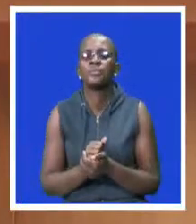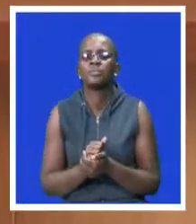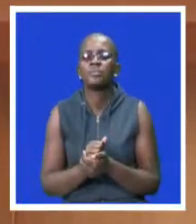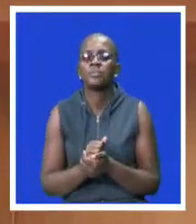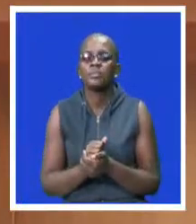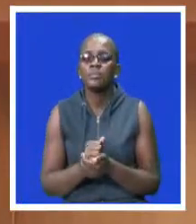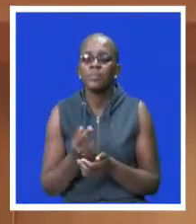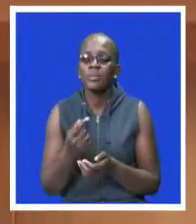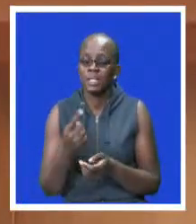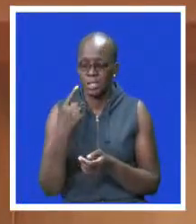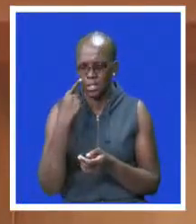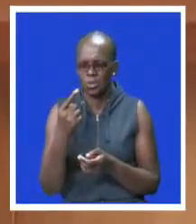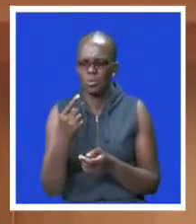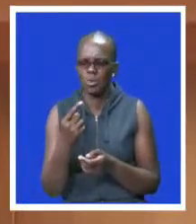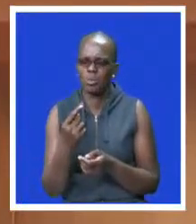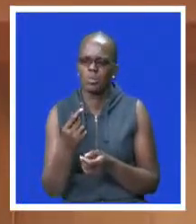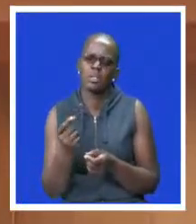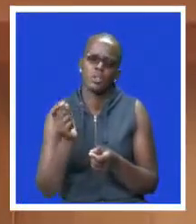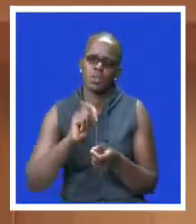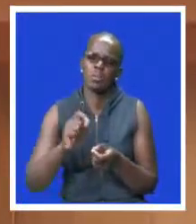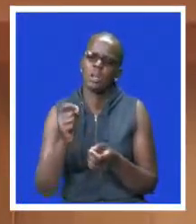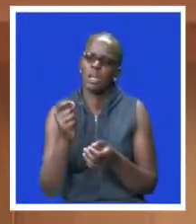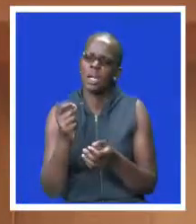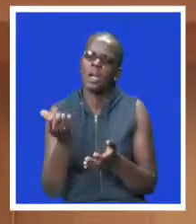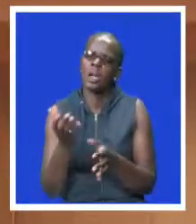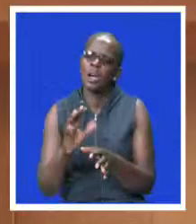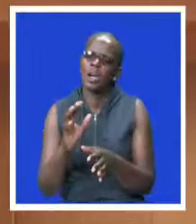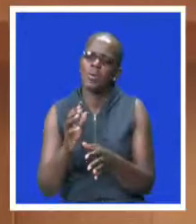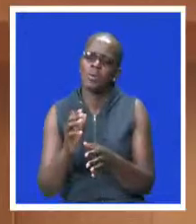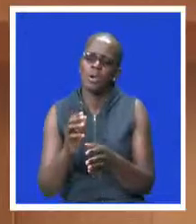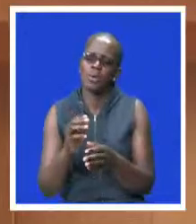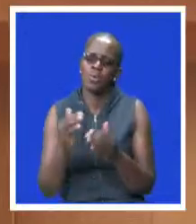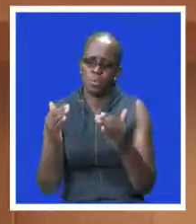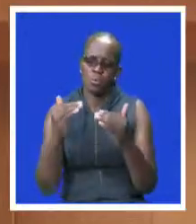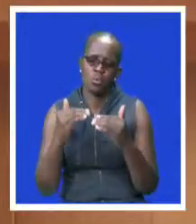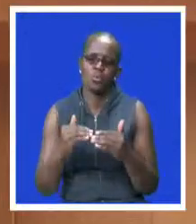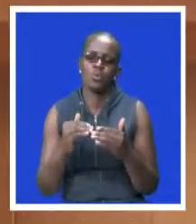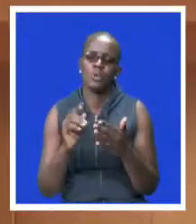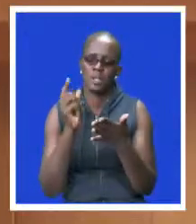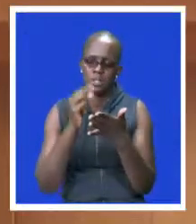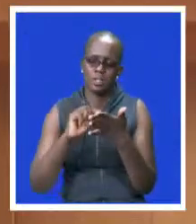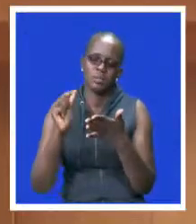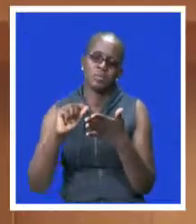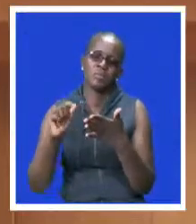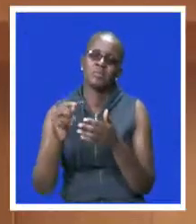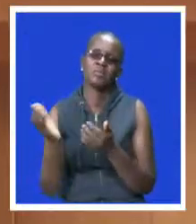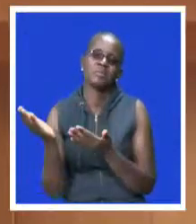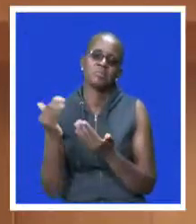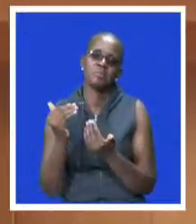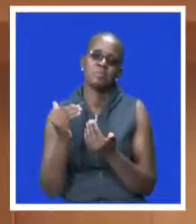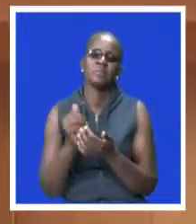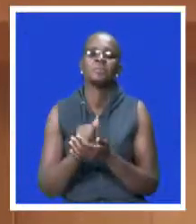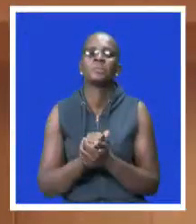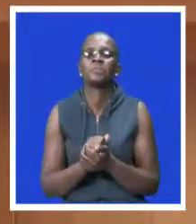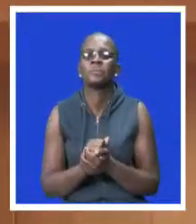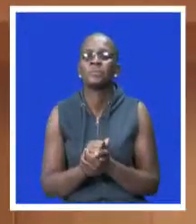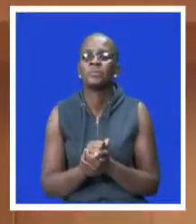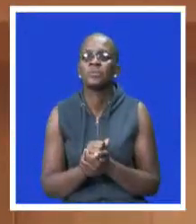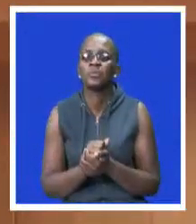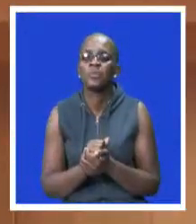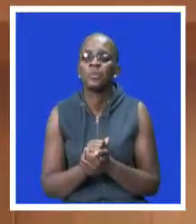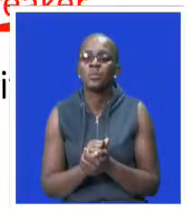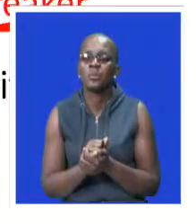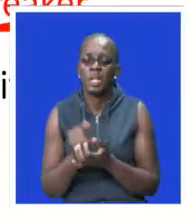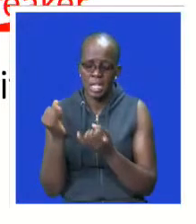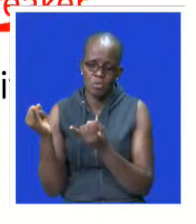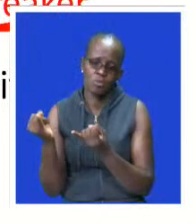next sentence that we'll be looking at. Also, when you're writing an introduction to an informal letter, you have